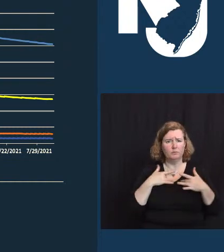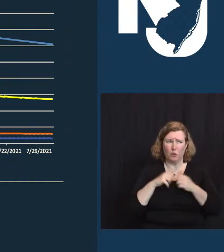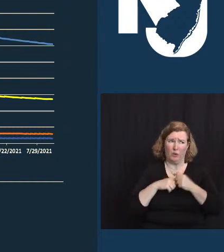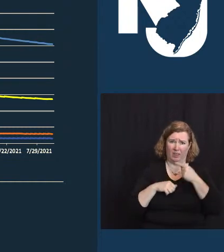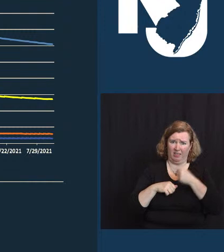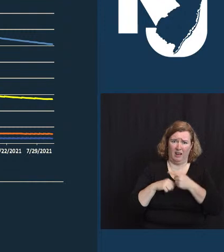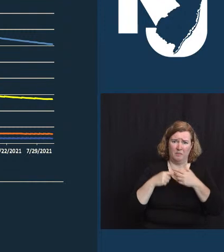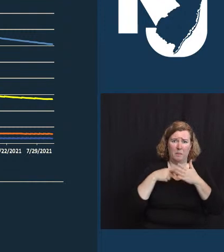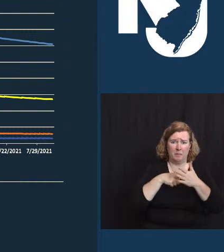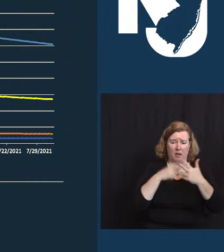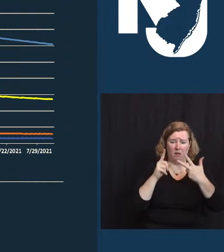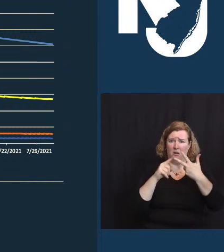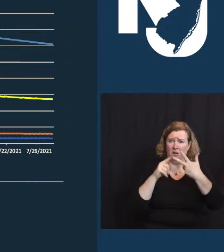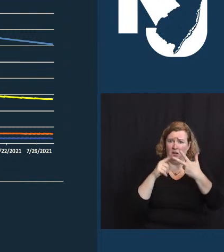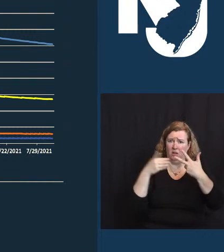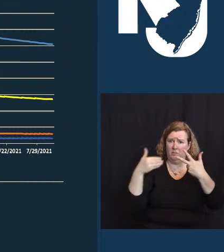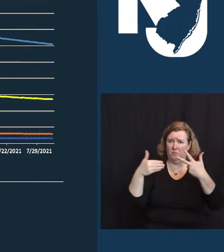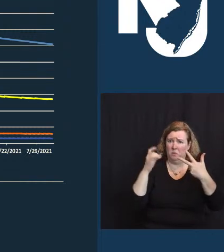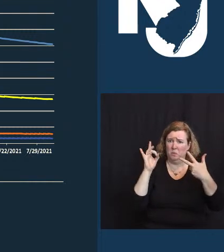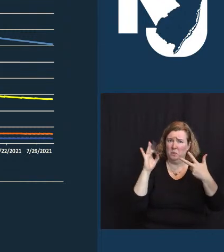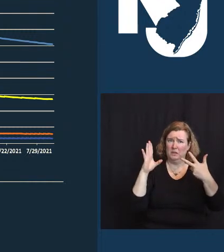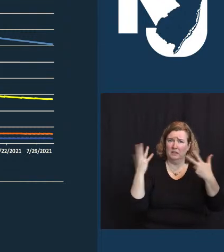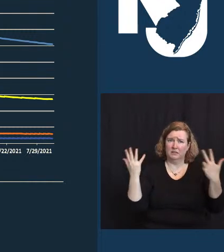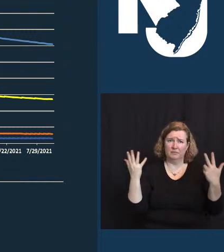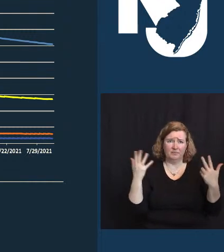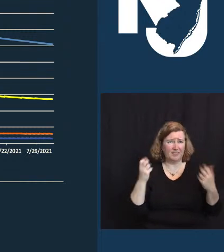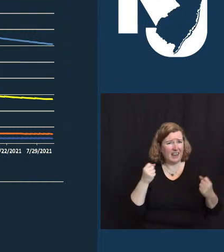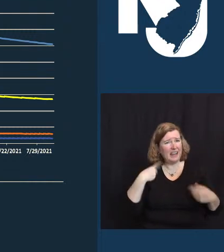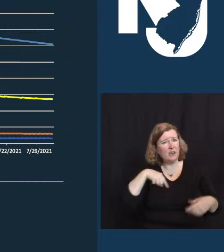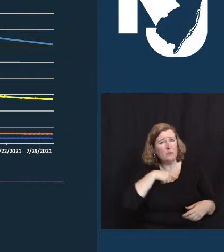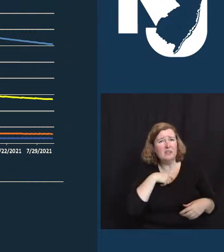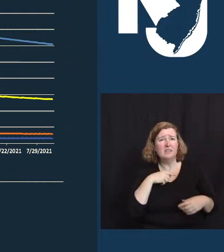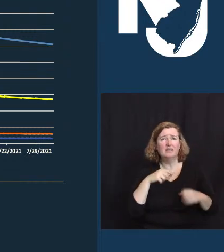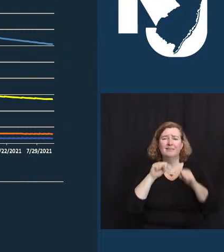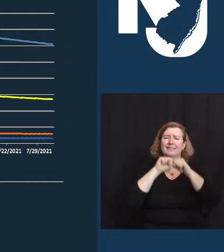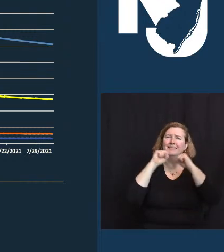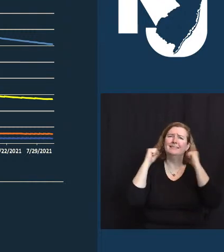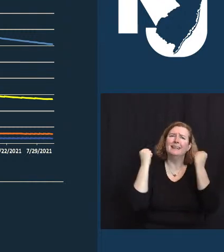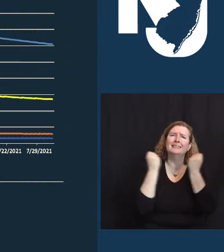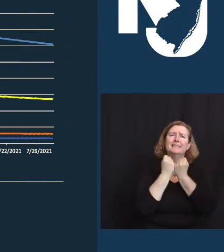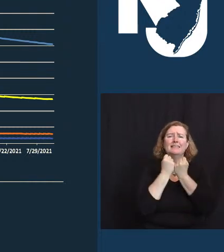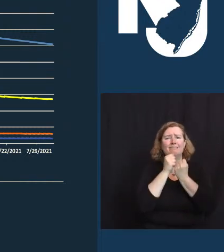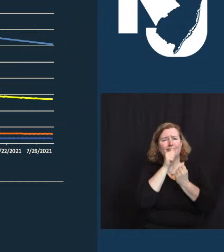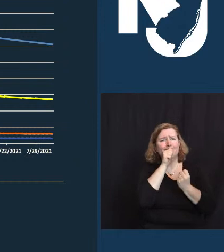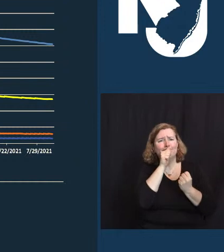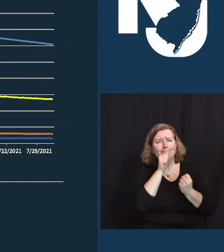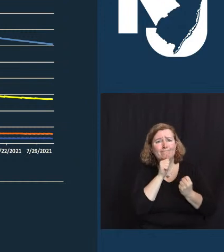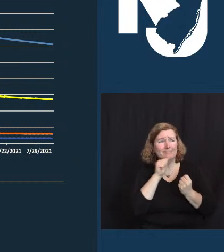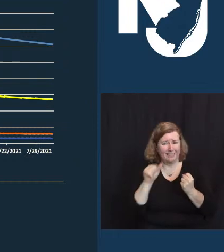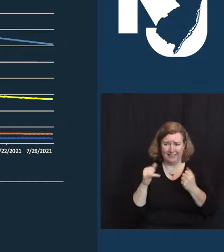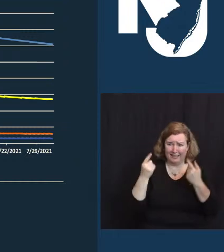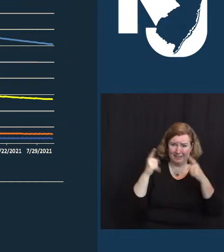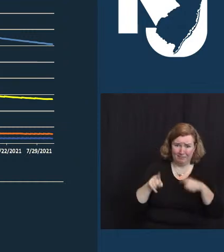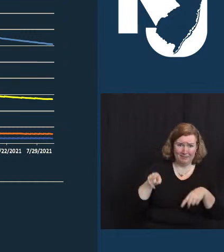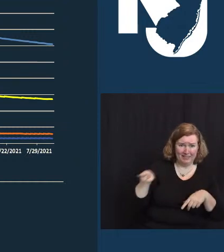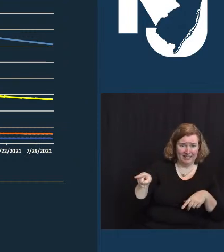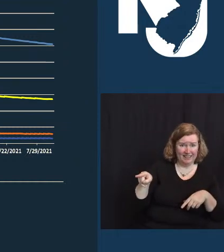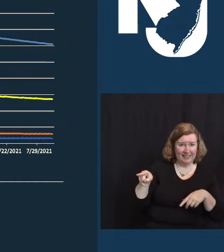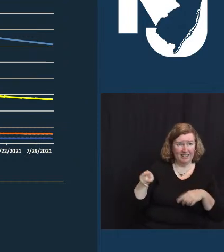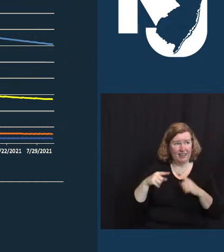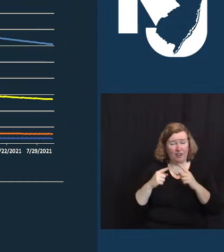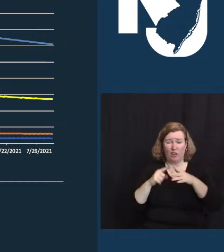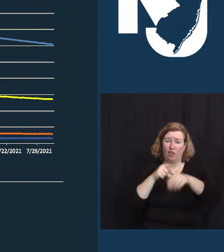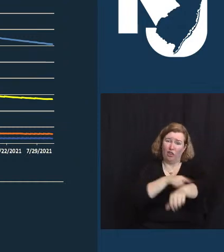that, our ability as a society to stay the course throughout that longer